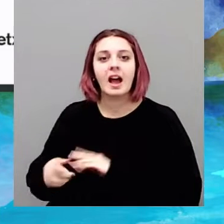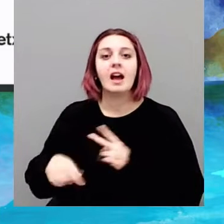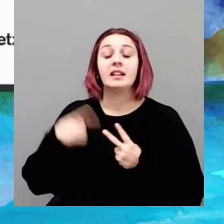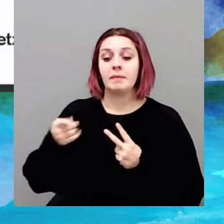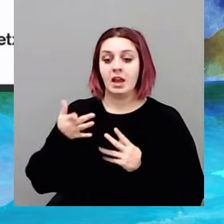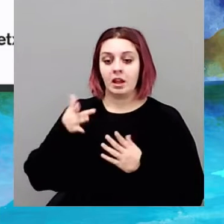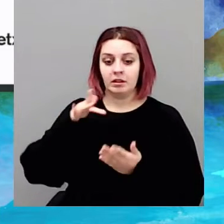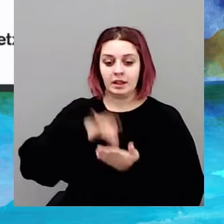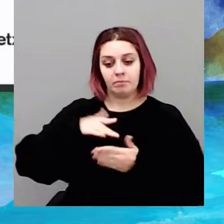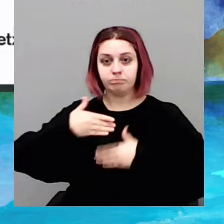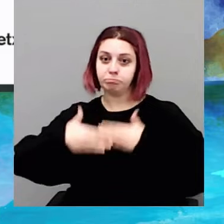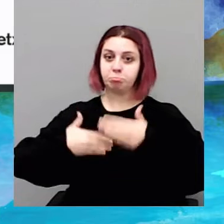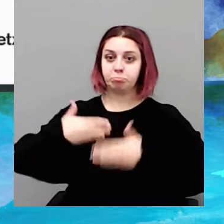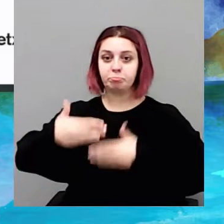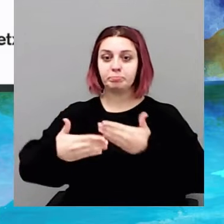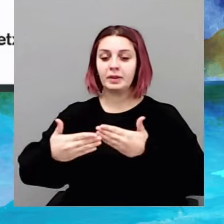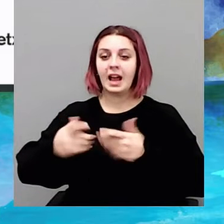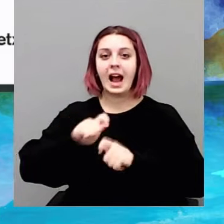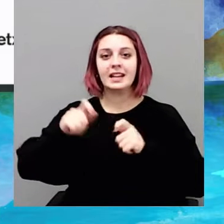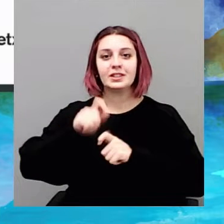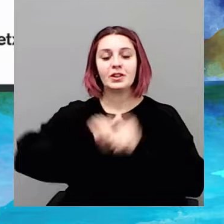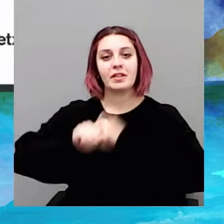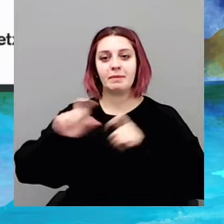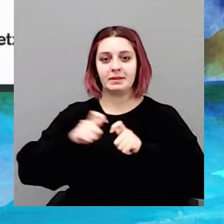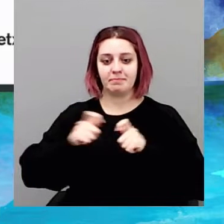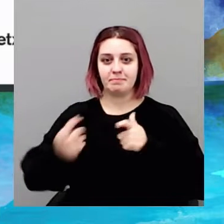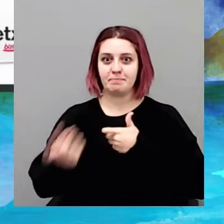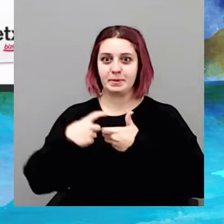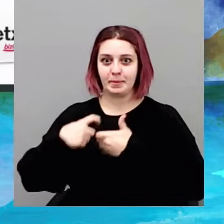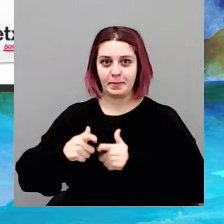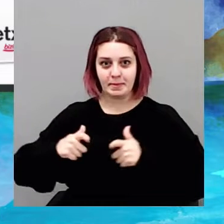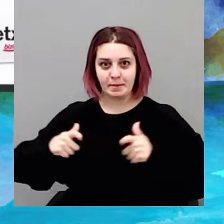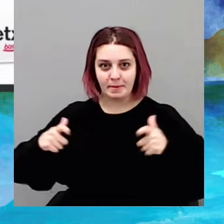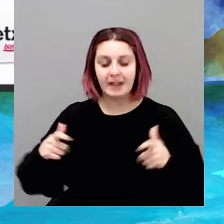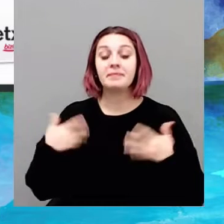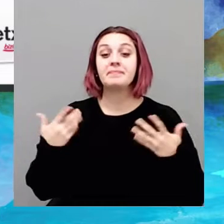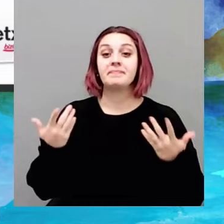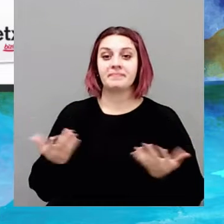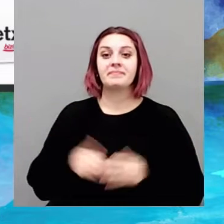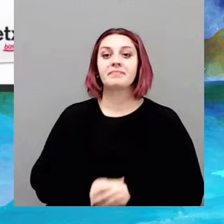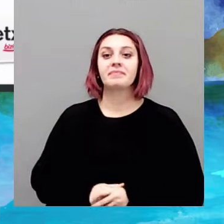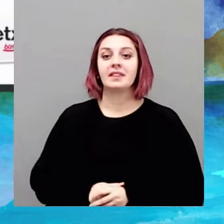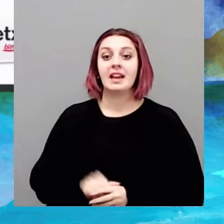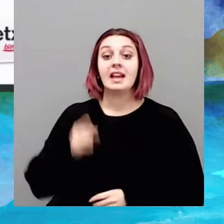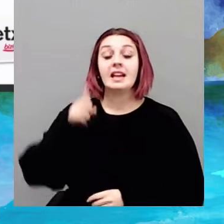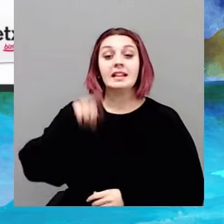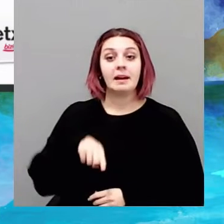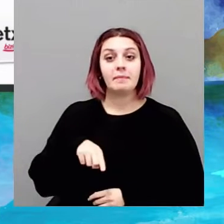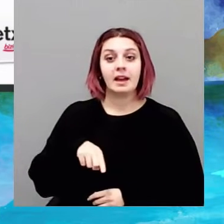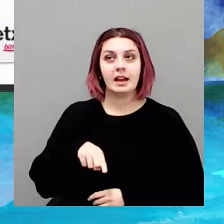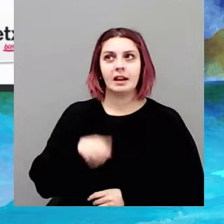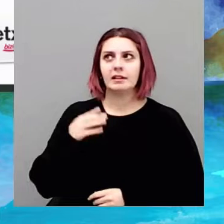in Vizcaya, in the Basque country, and more associations have joined our group. And